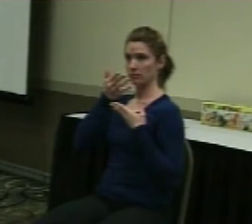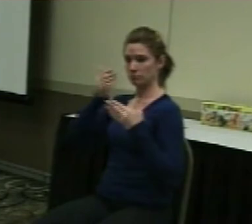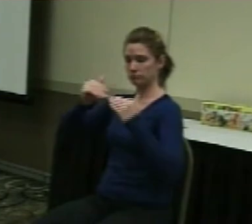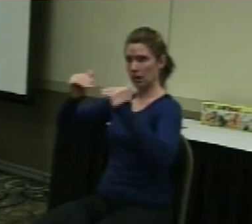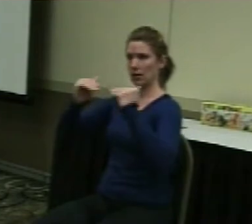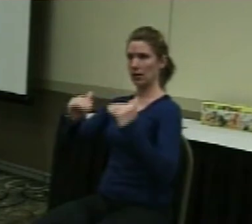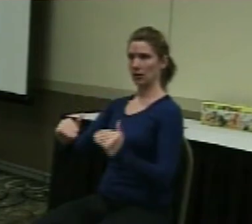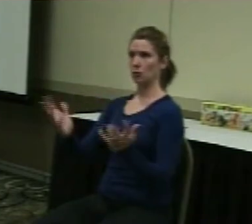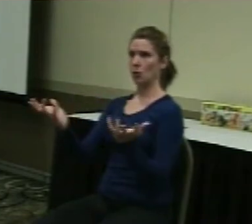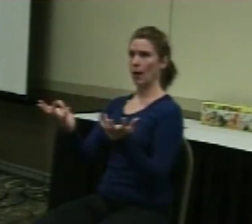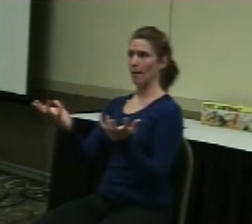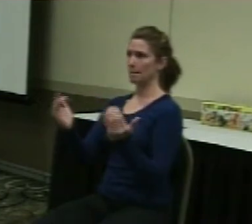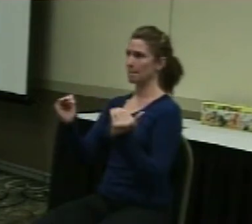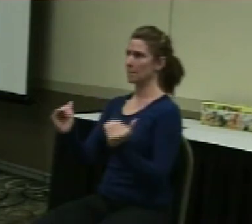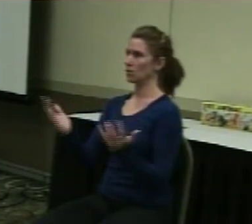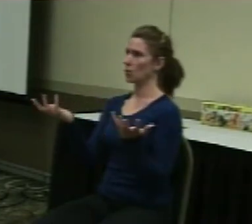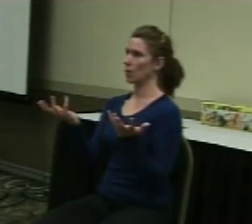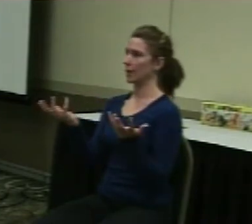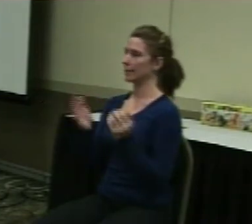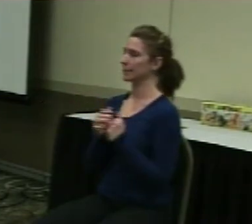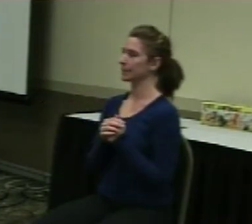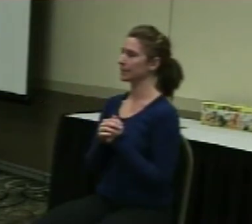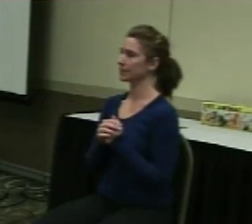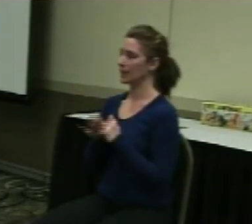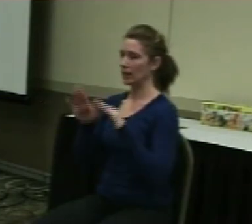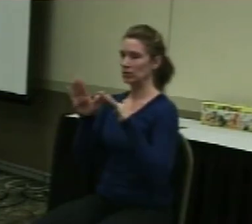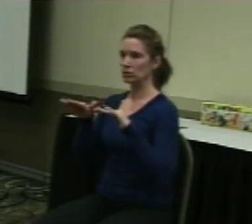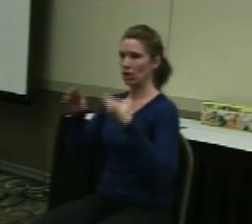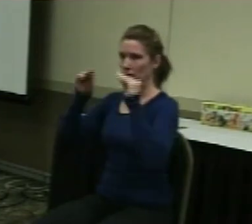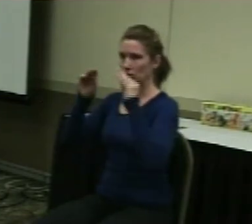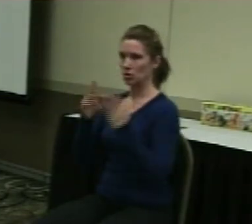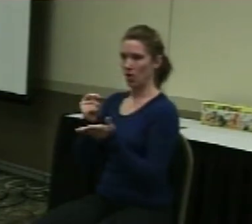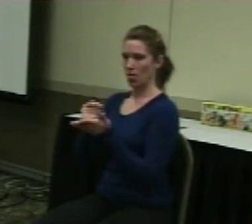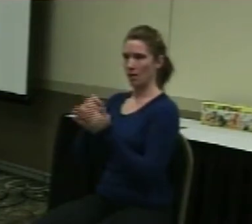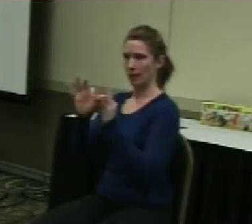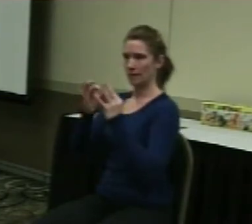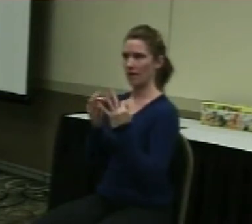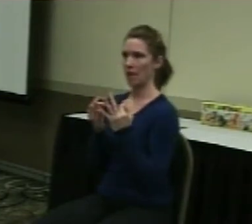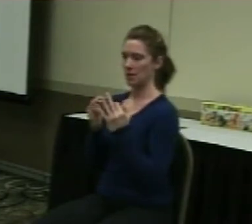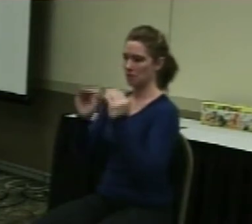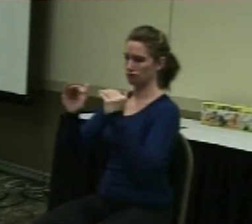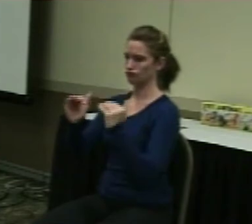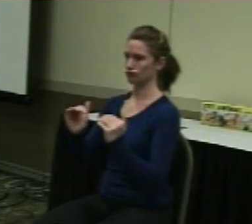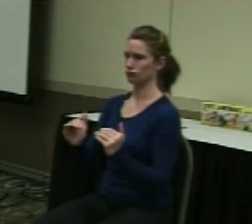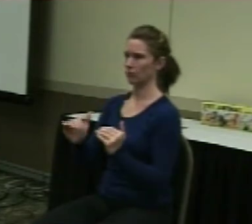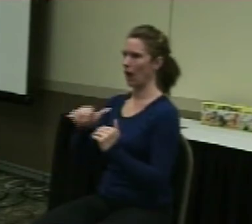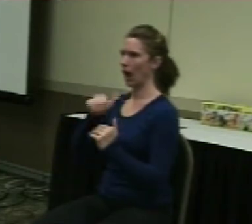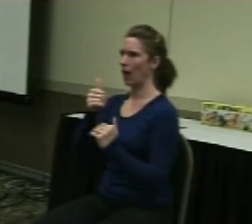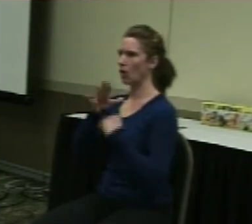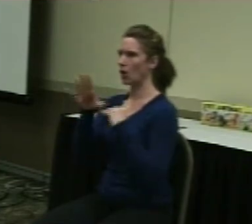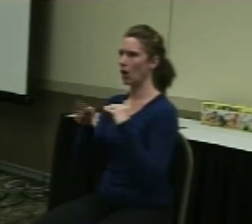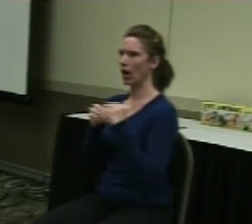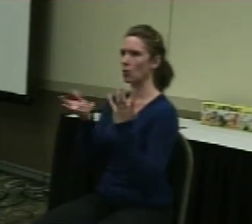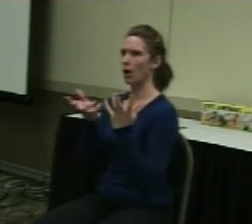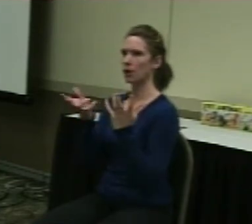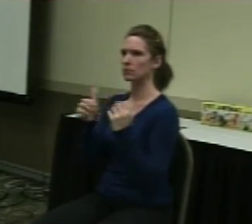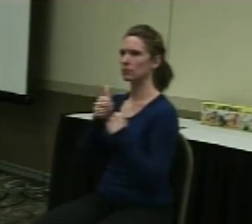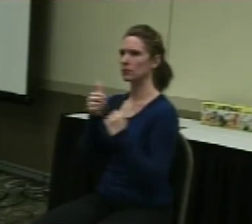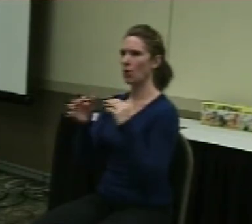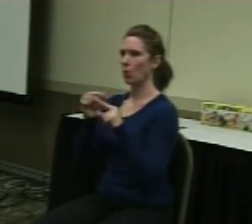next one is here. Their child, teacher, therapist, family. What might be in there? What might be the